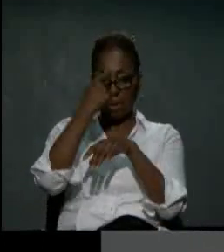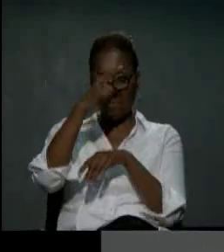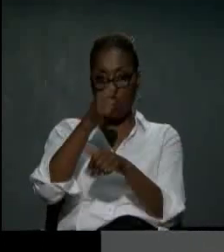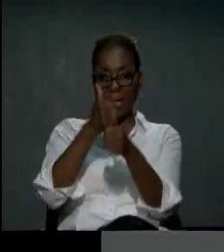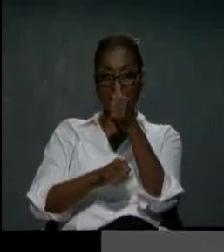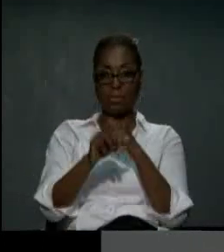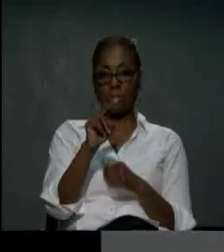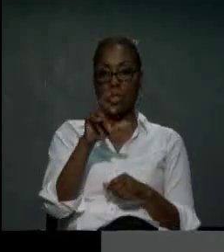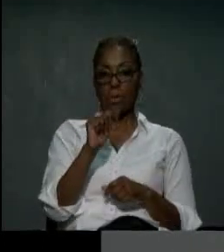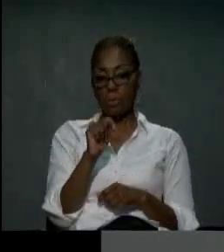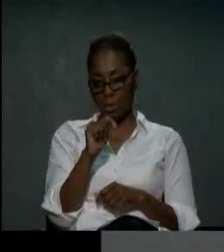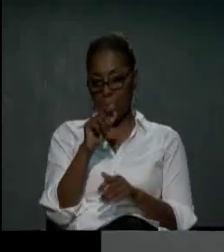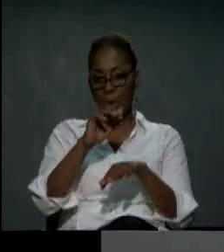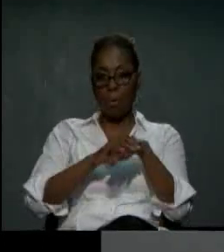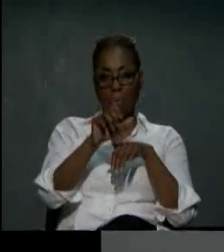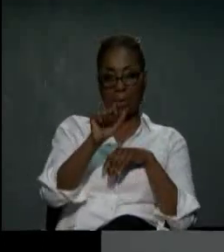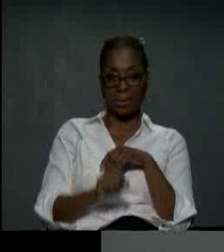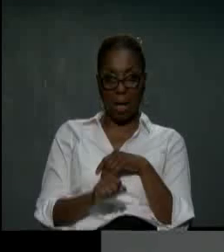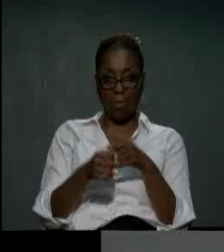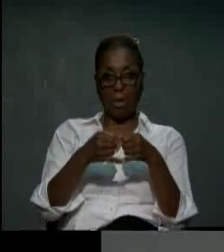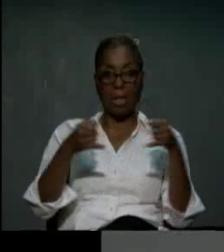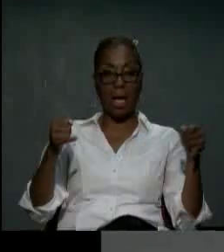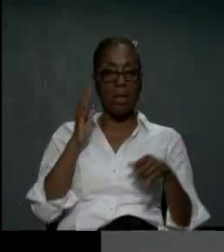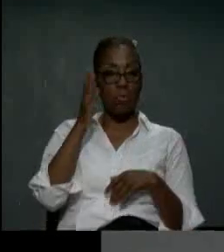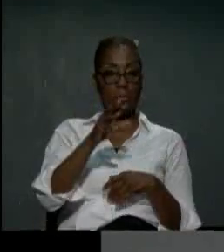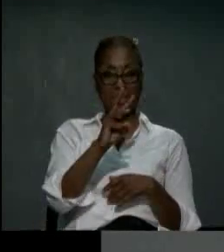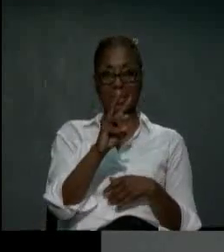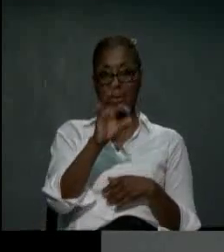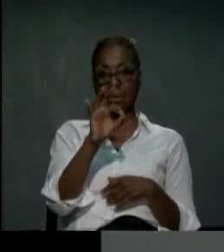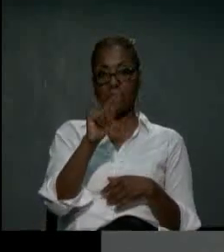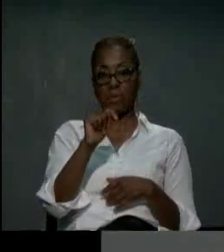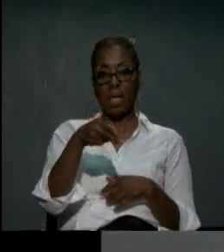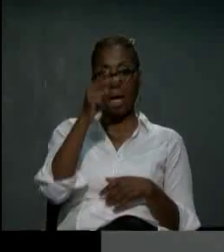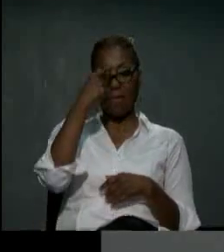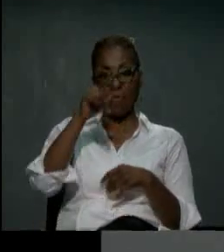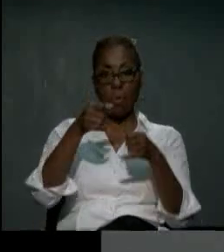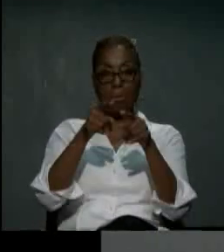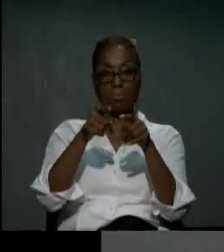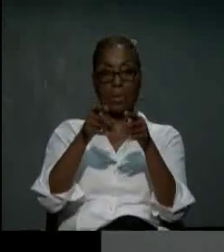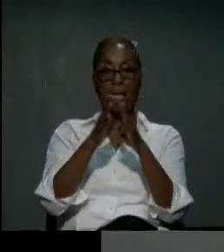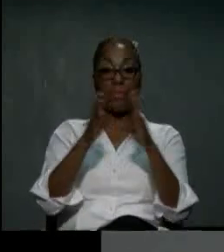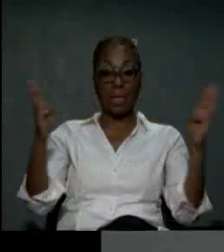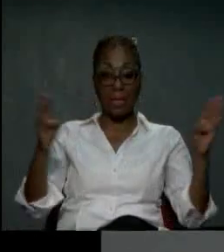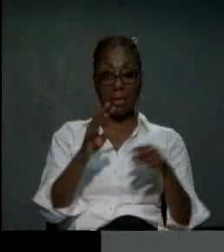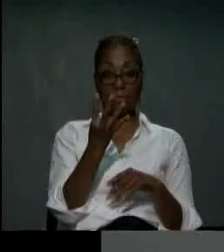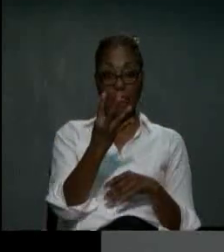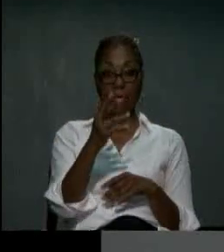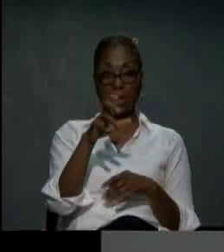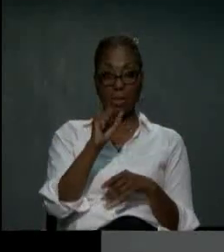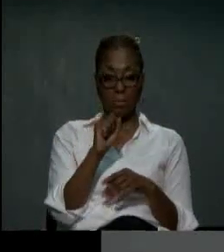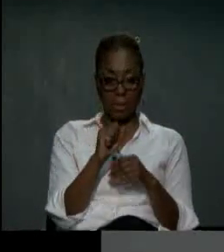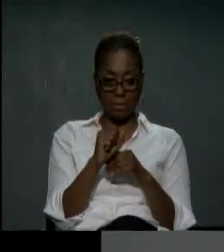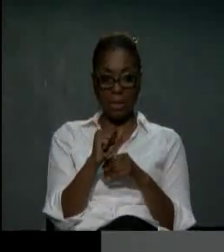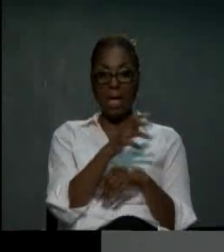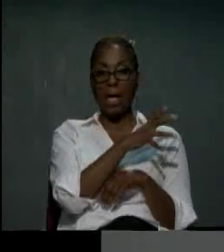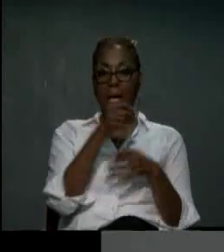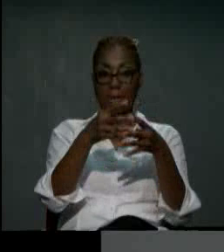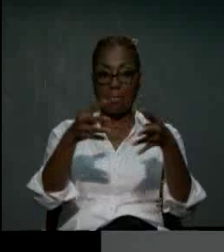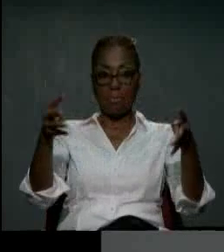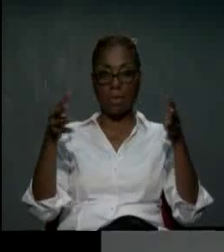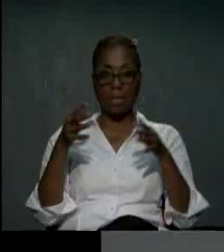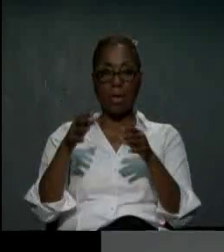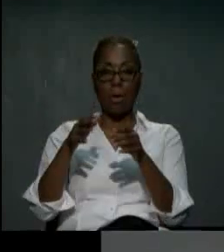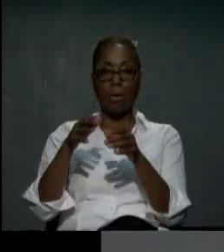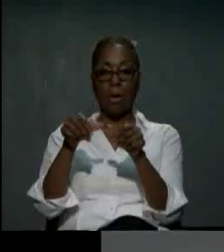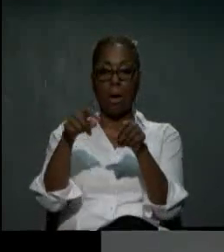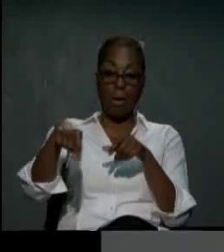unit. Areas along the south property line will be a 6-foot high. For the length of the 4 units, a 6-foot wood fence will also be placed around the